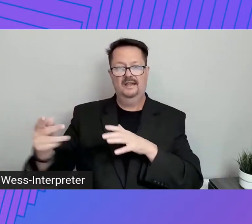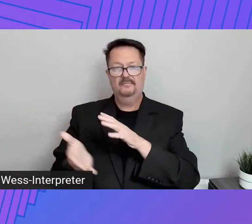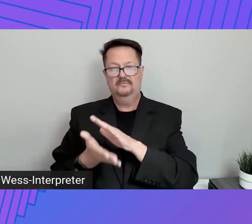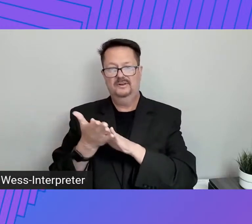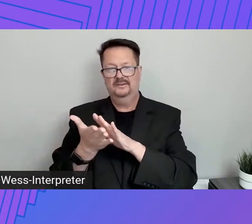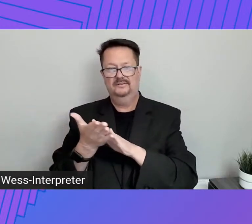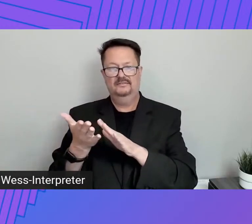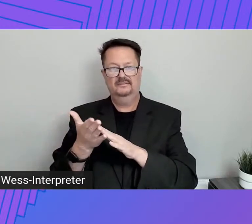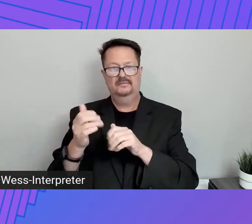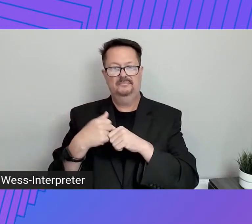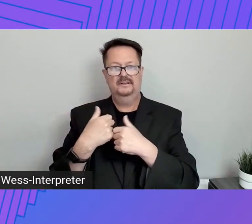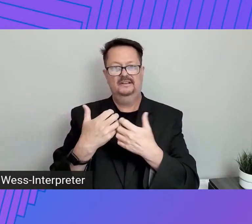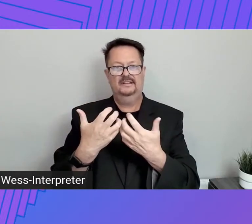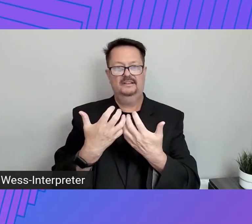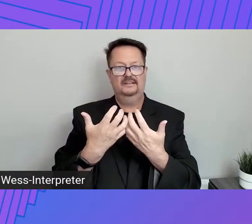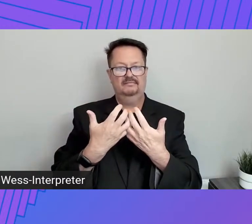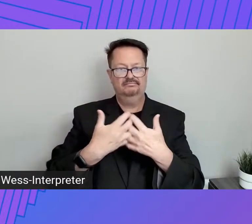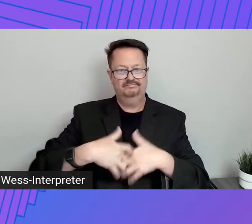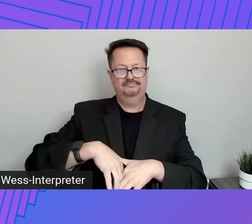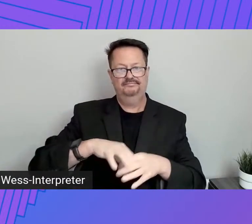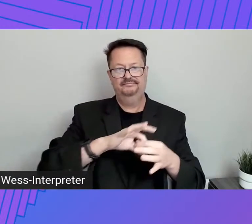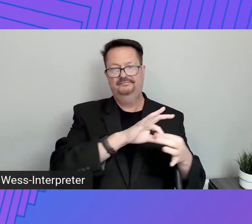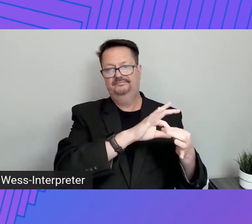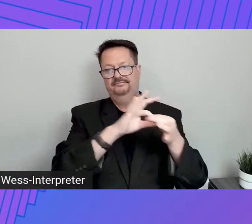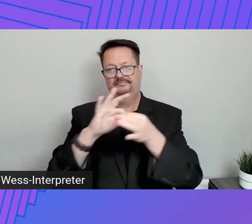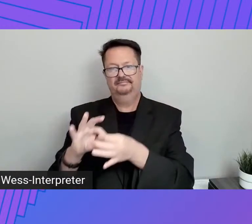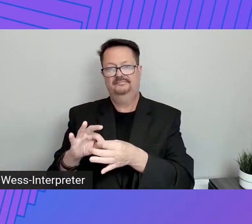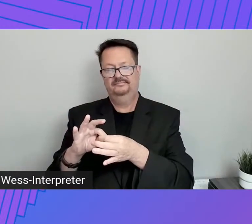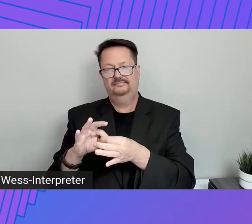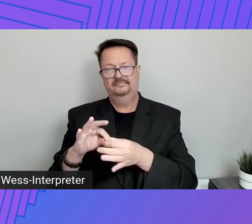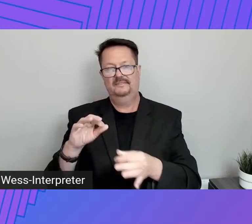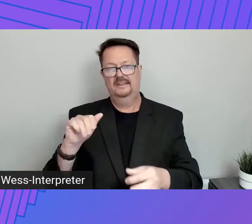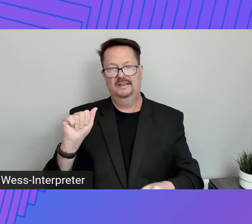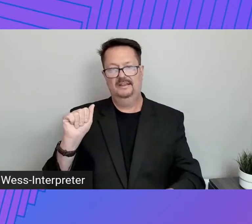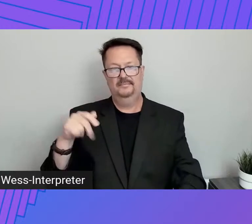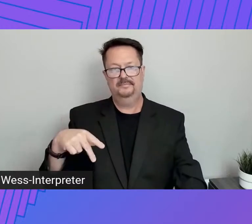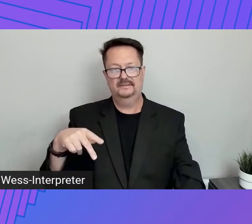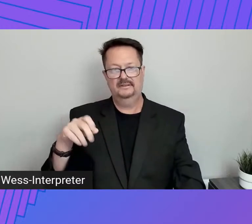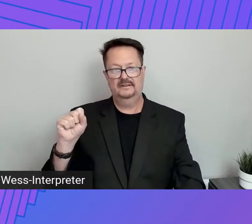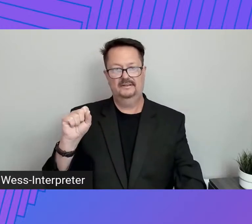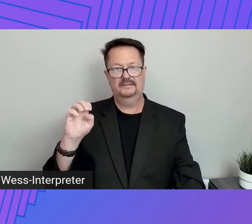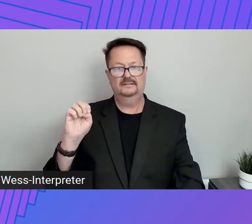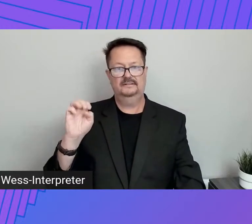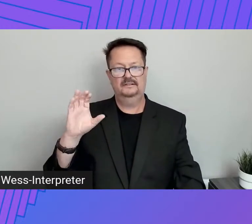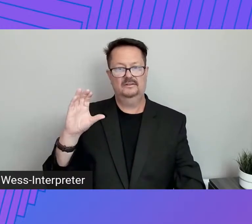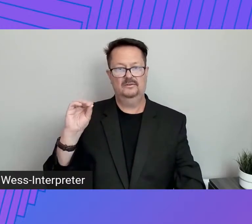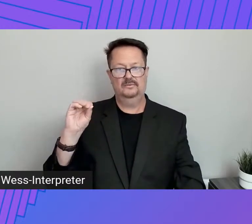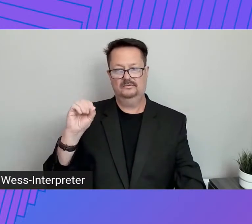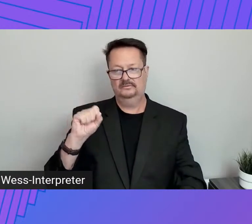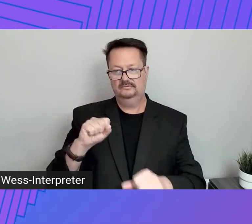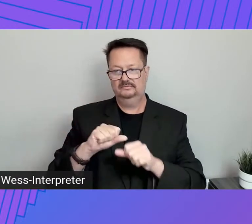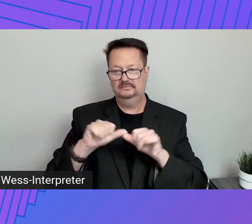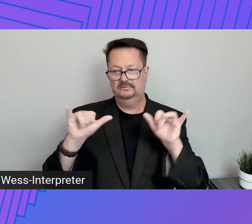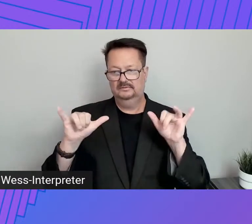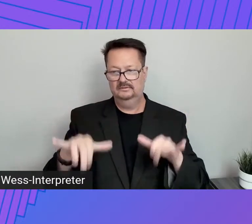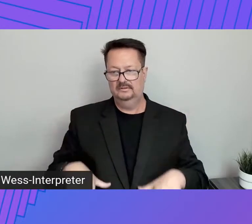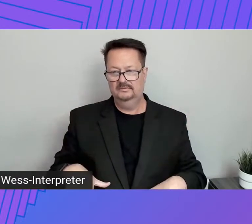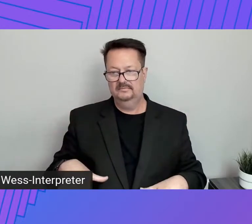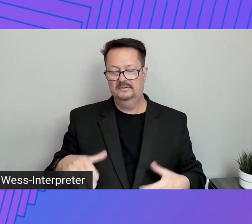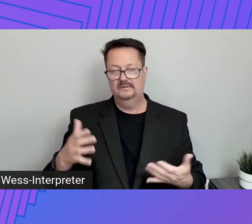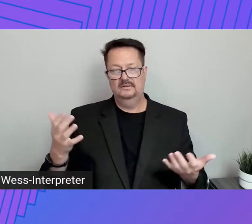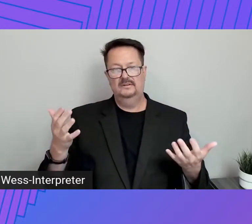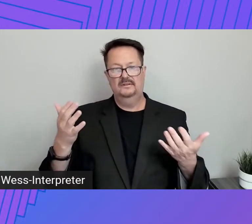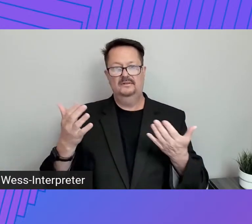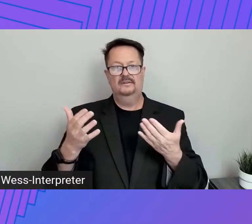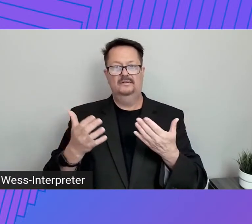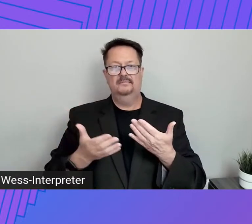it connecting to the rest of the AWS ecosystem, including, like we saw, making observability so much better and so much